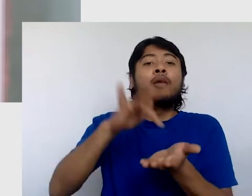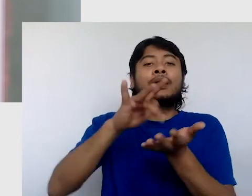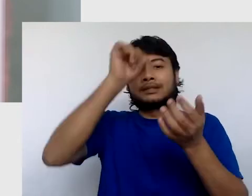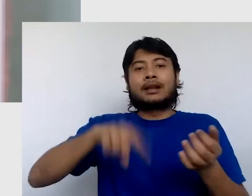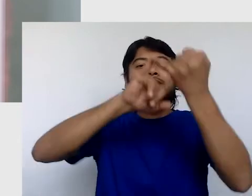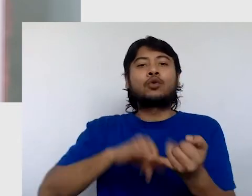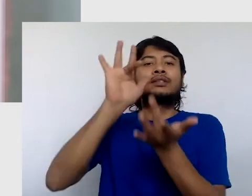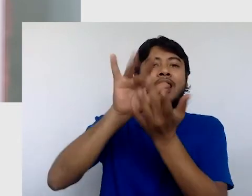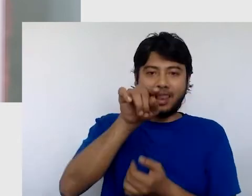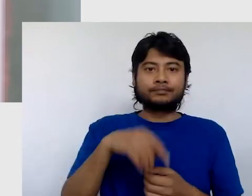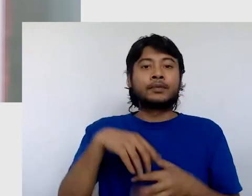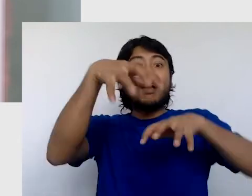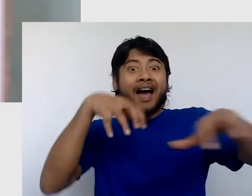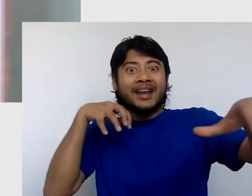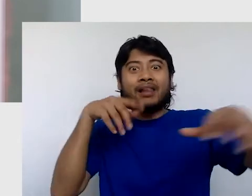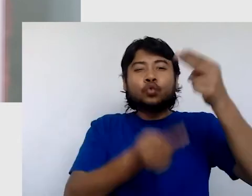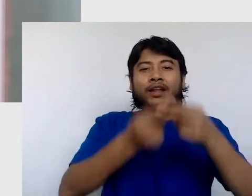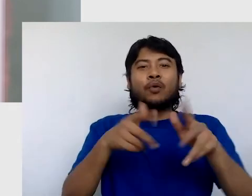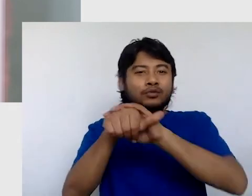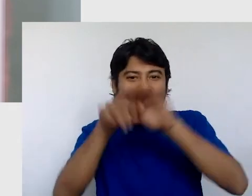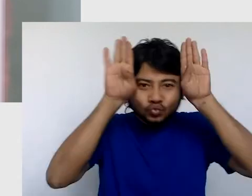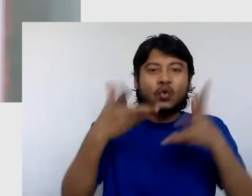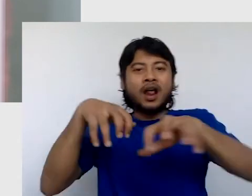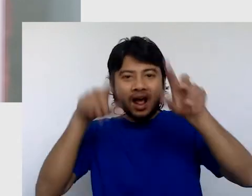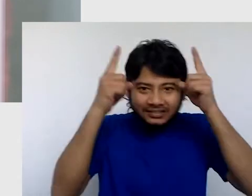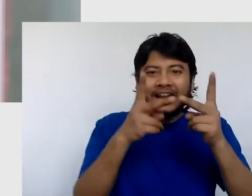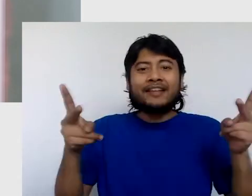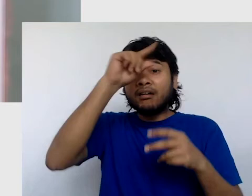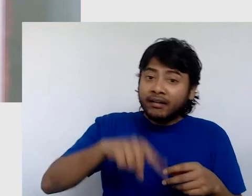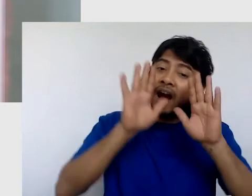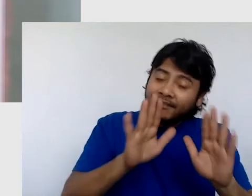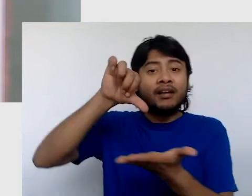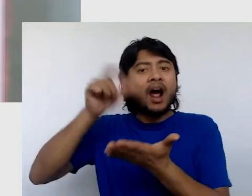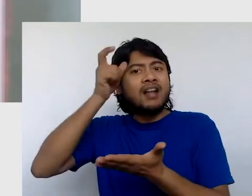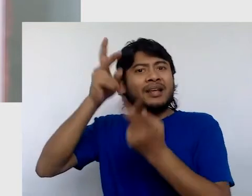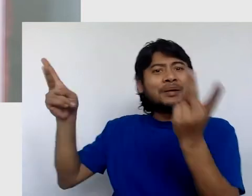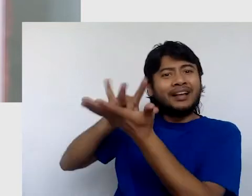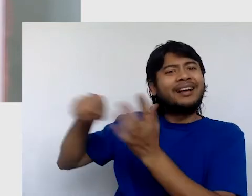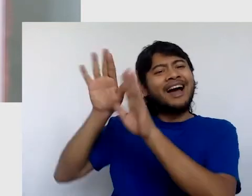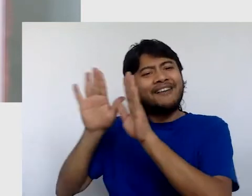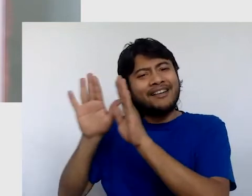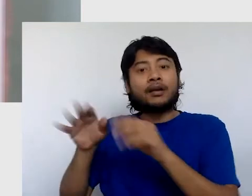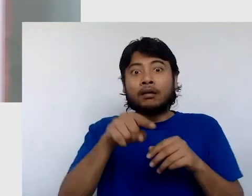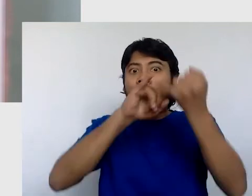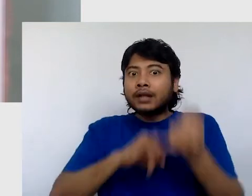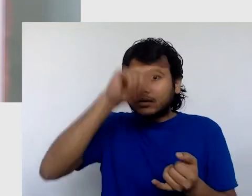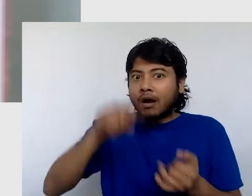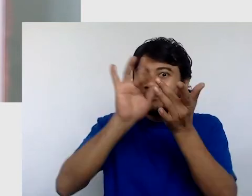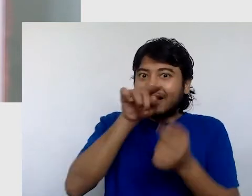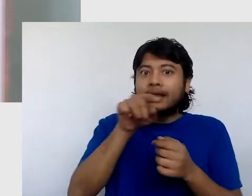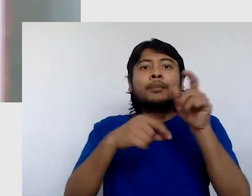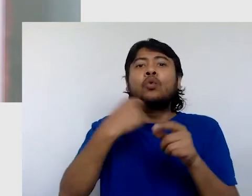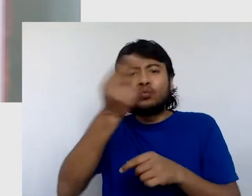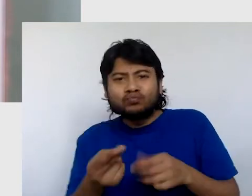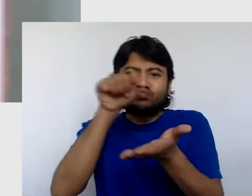is a common feature in artworks and objects from the Deccan. Animal fables, found both in India and the Middle East,